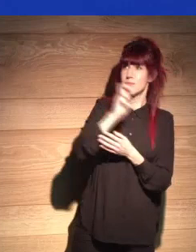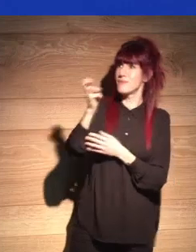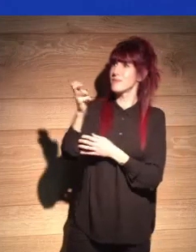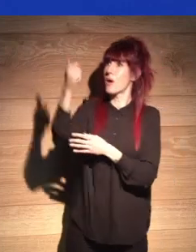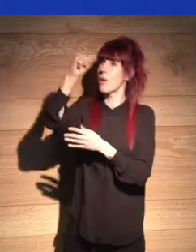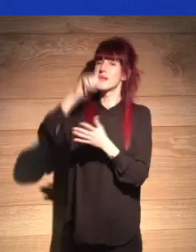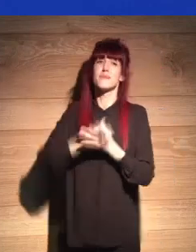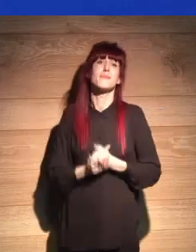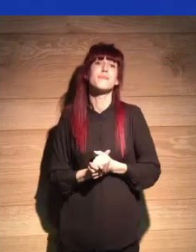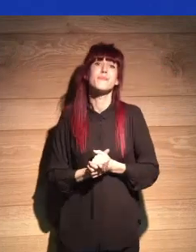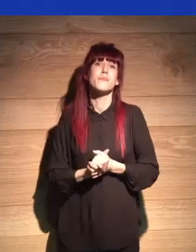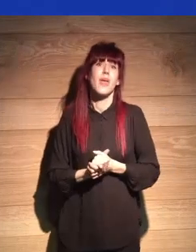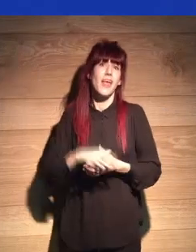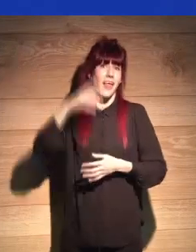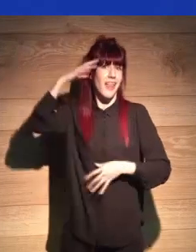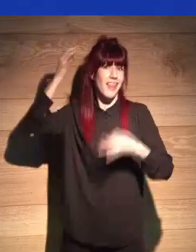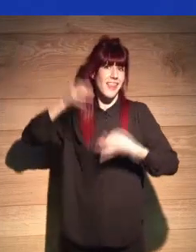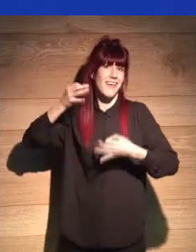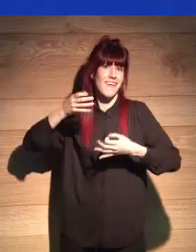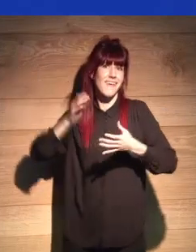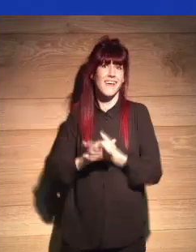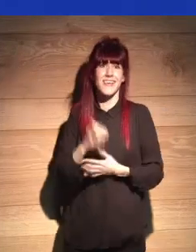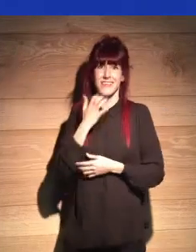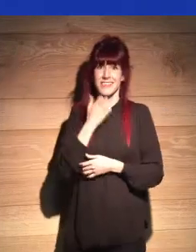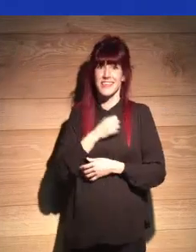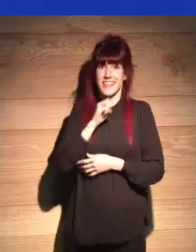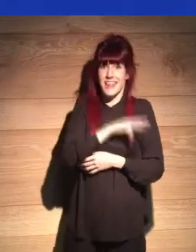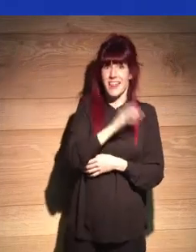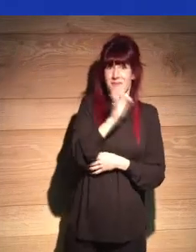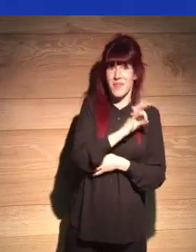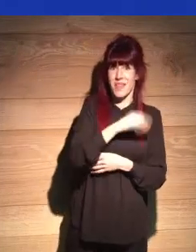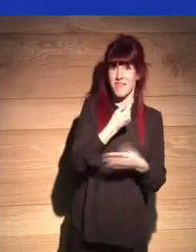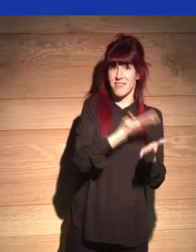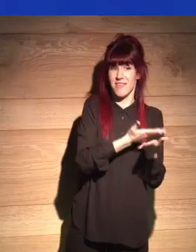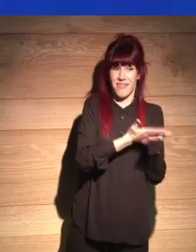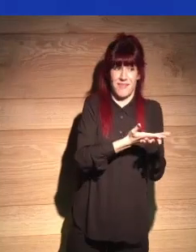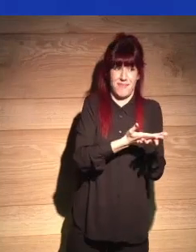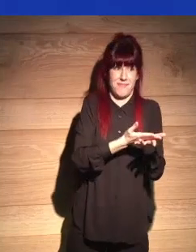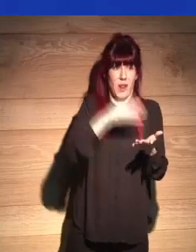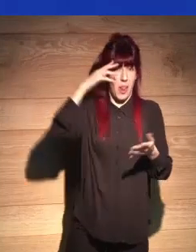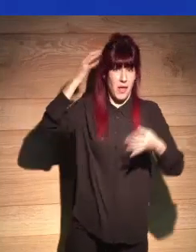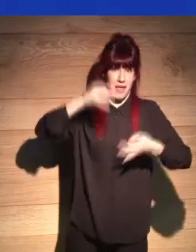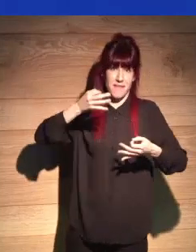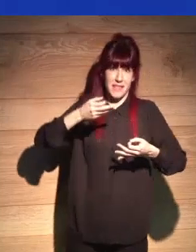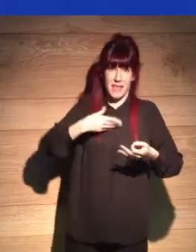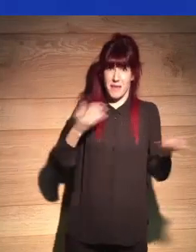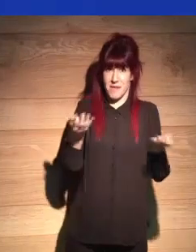one researcher who was a woman, the rest were men. Logically, if you have just 13% of requests,